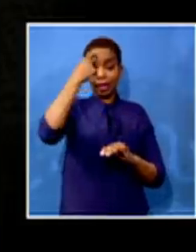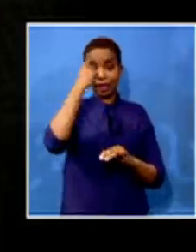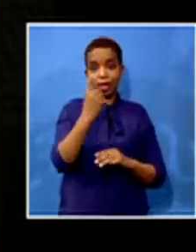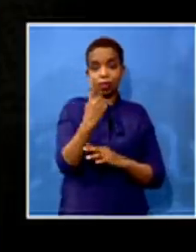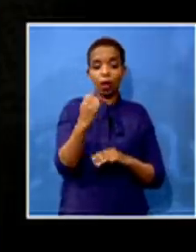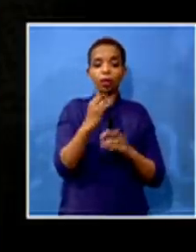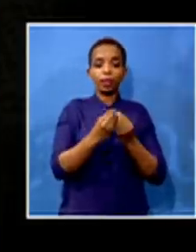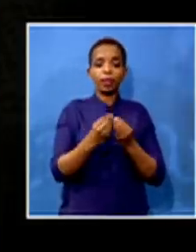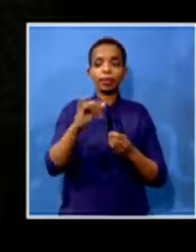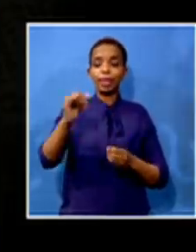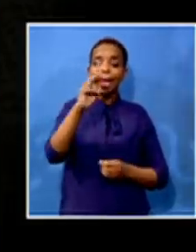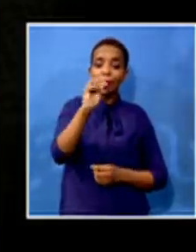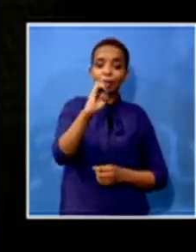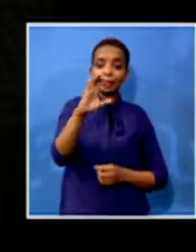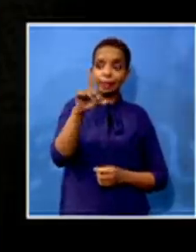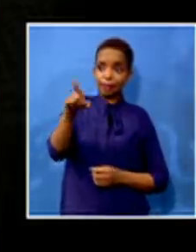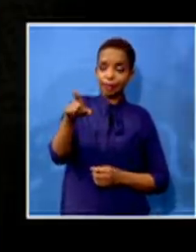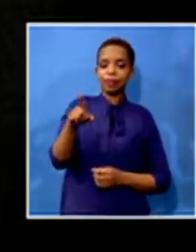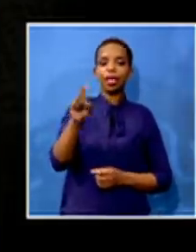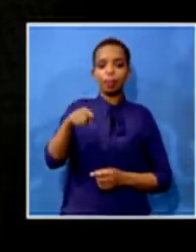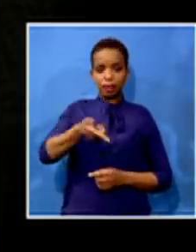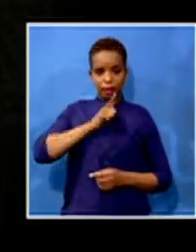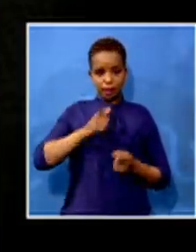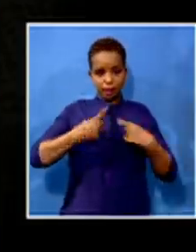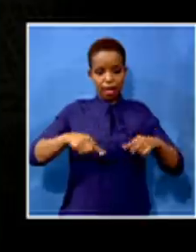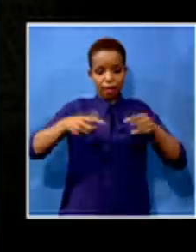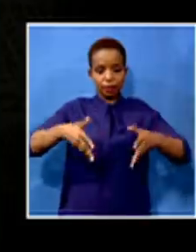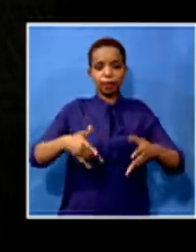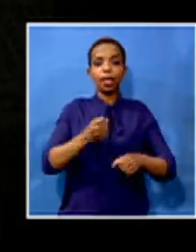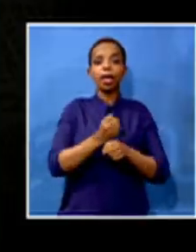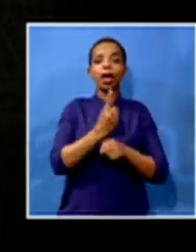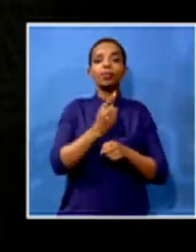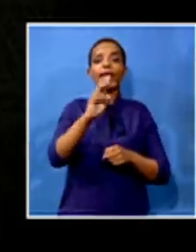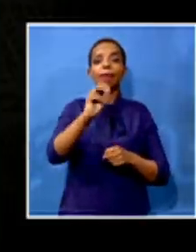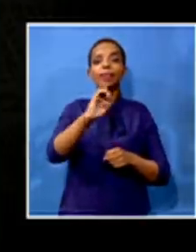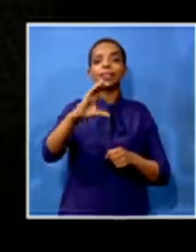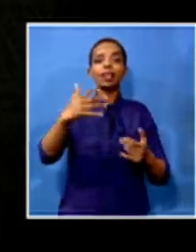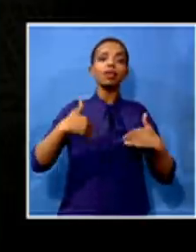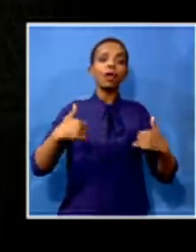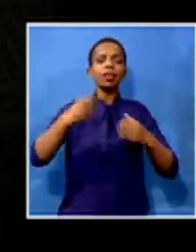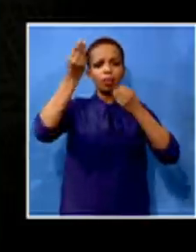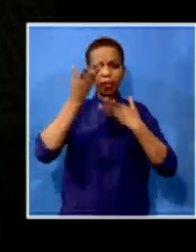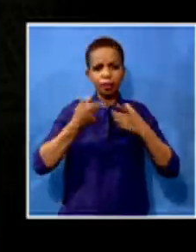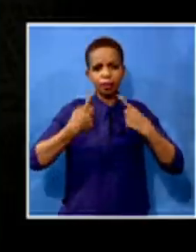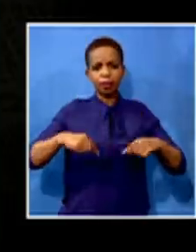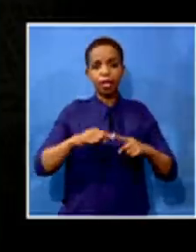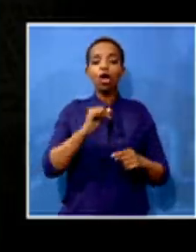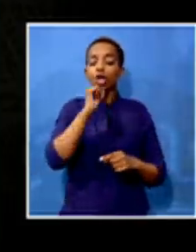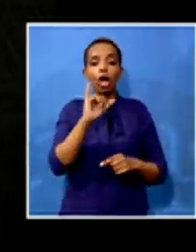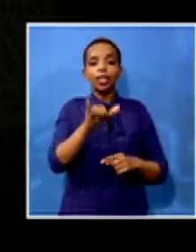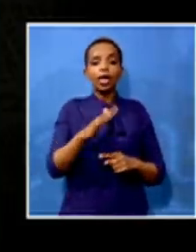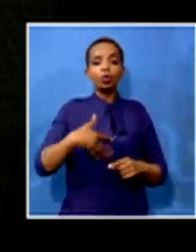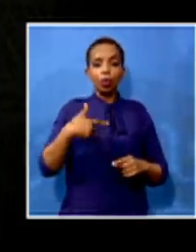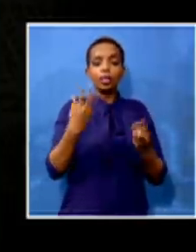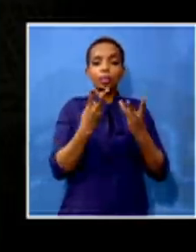tell us, because it really doesn't tie up when you look at the numbers. Not that we want people to die, but when